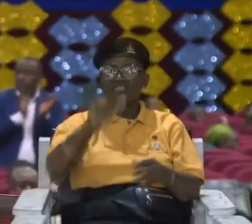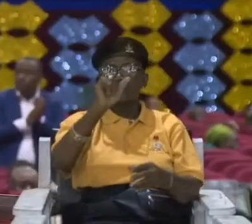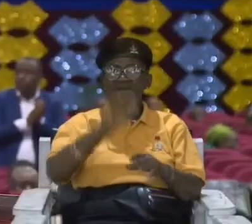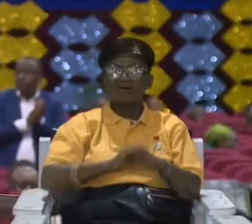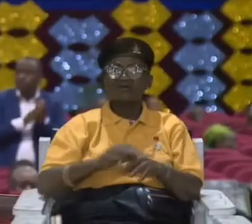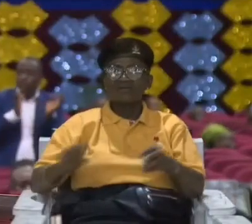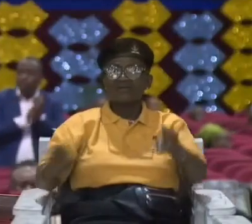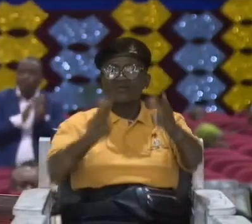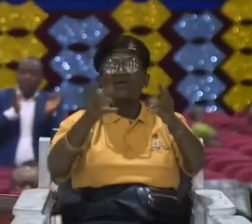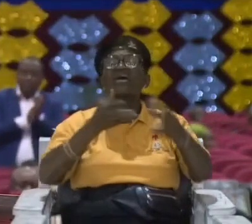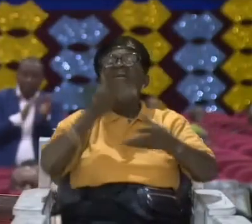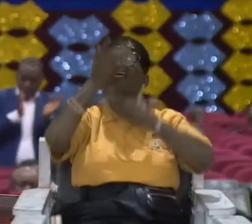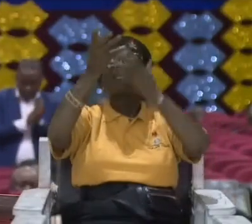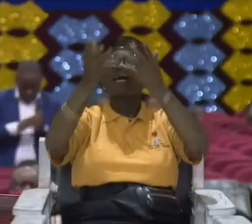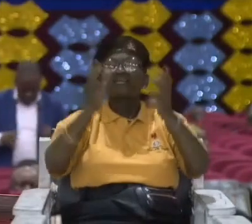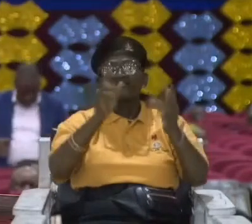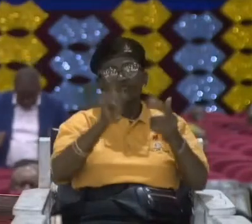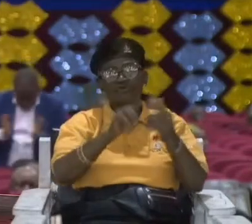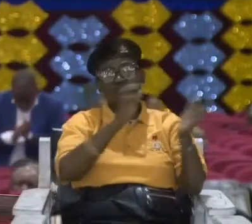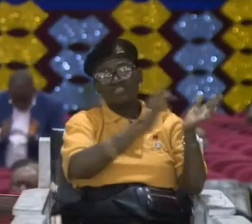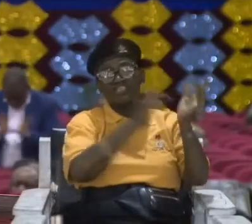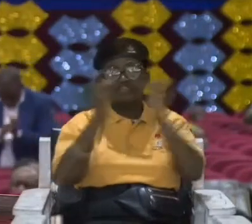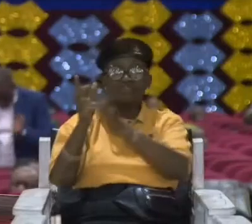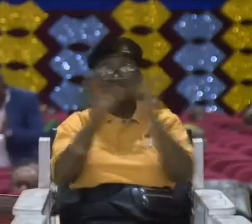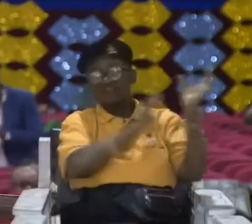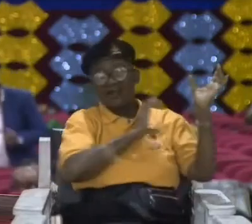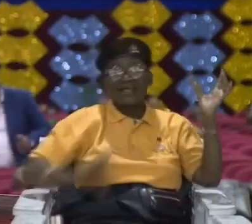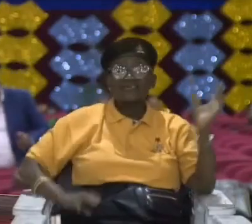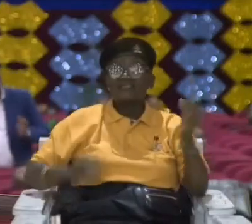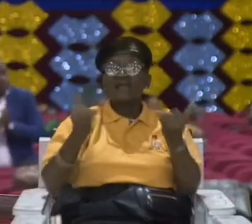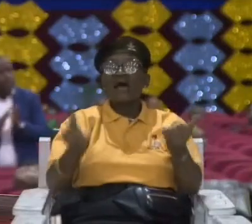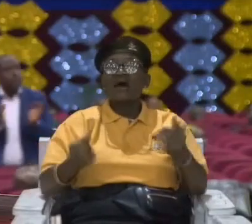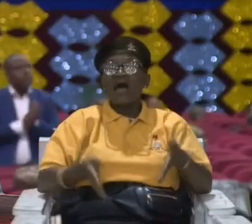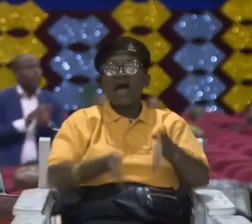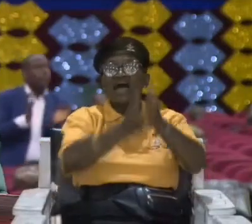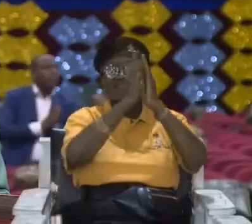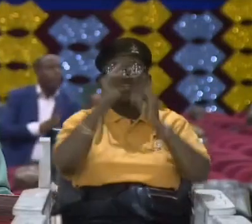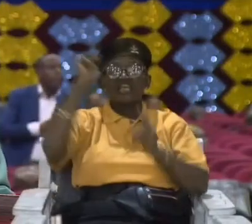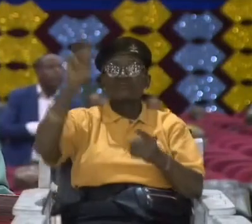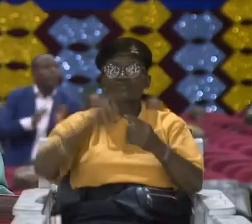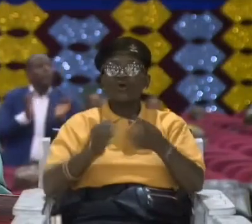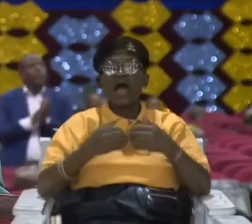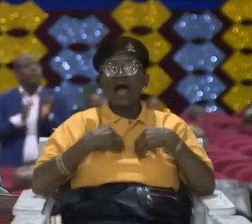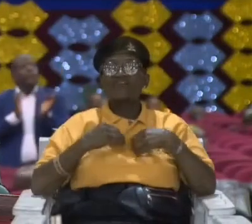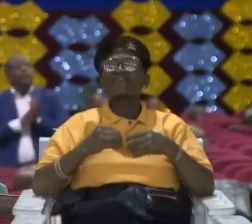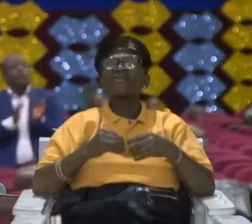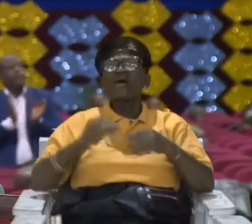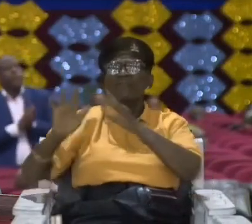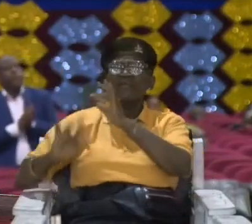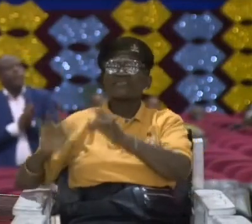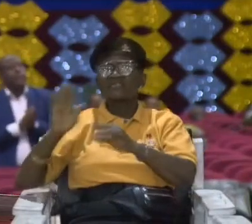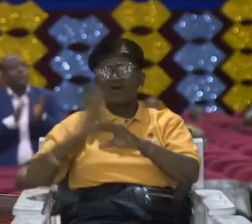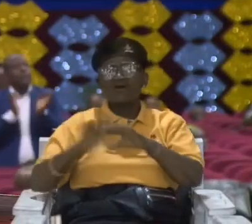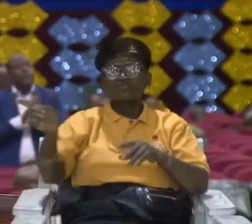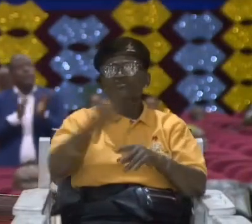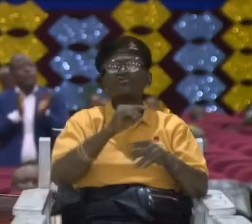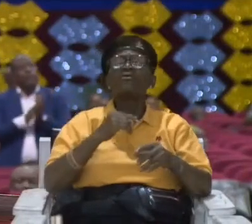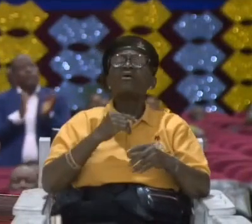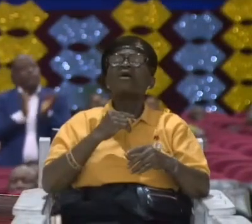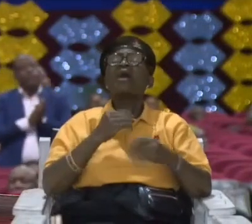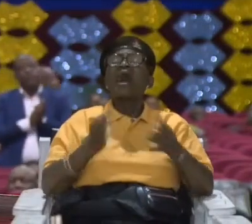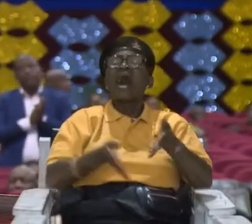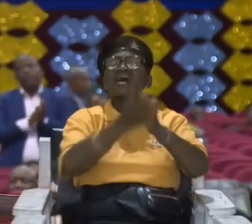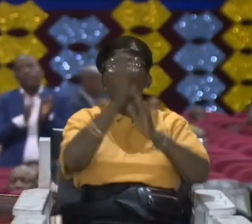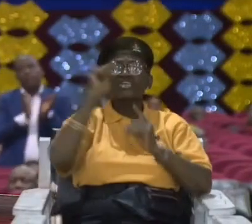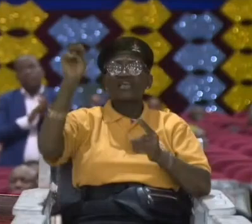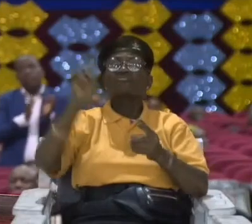Jesus Christ now. Ask him to have mercy on you. Ask him to save your soul. Ask him to wash you